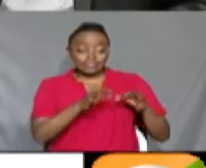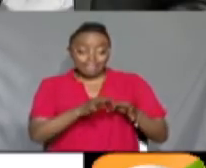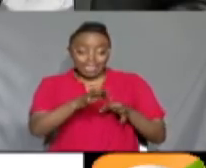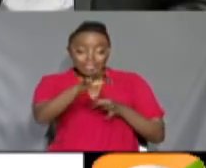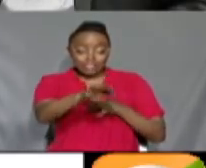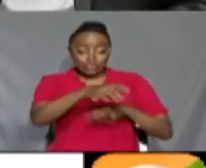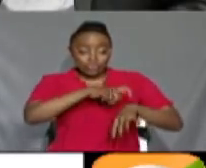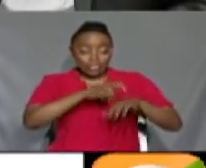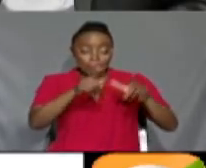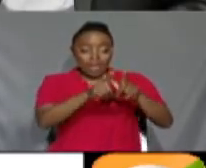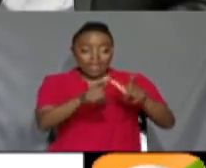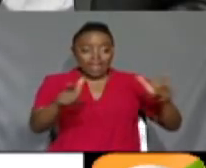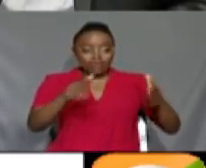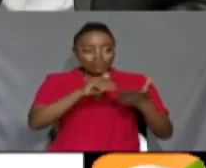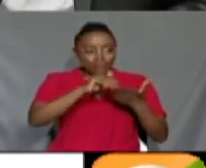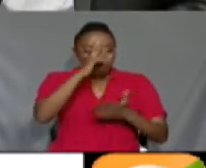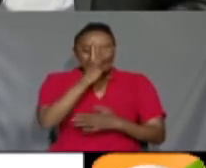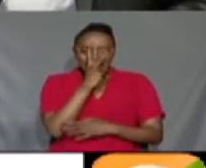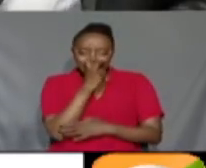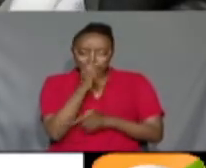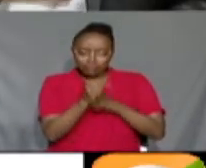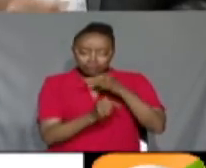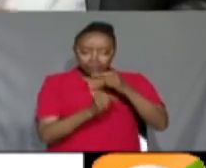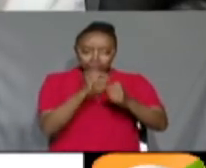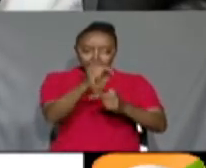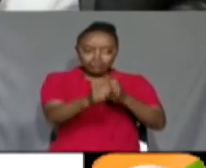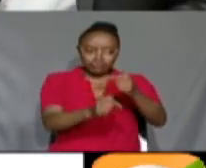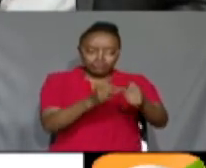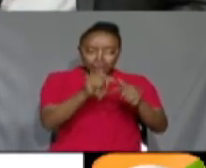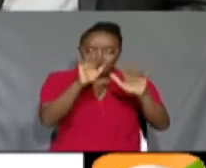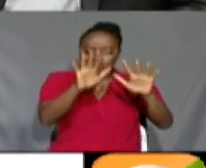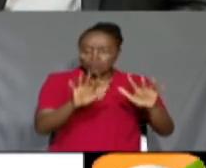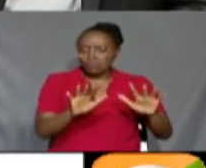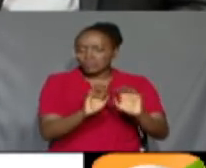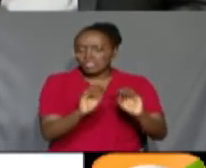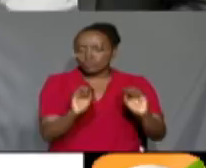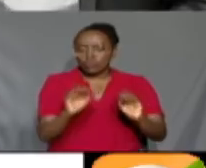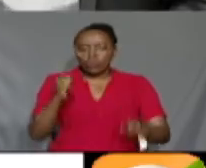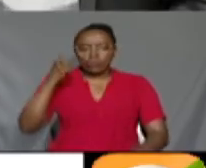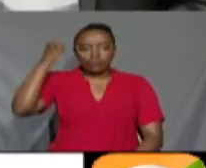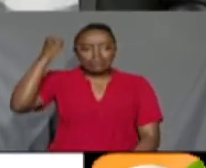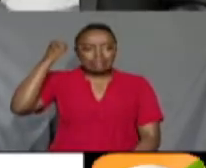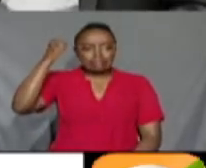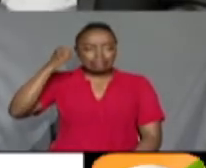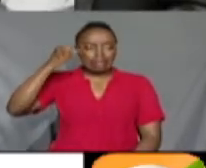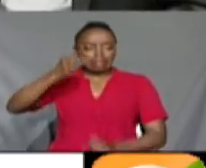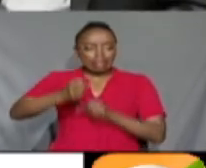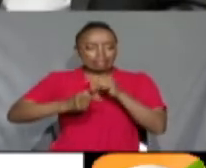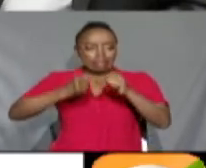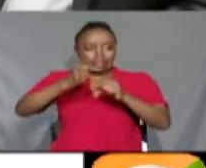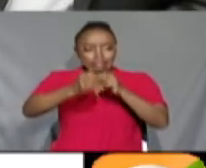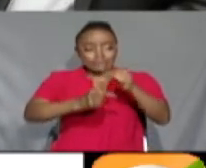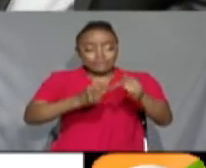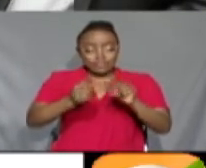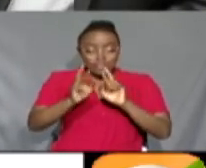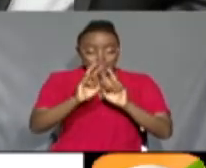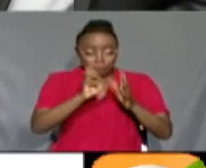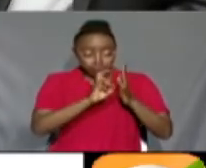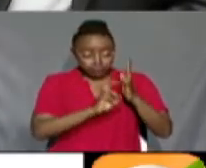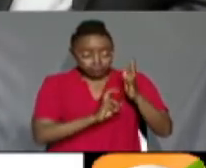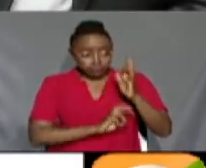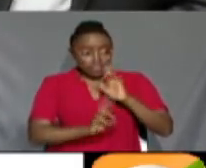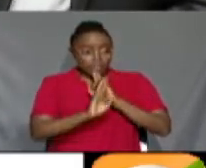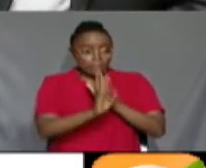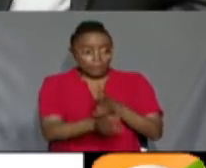of period will just allow for more suspicion and necessarily politicking. Having gone through the report, because I've read